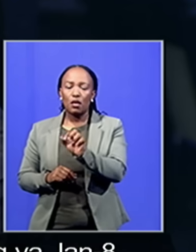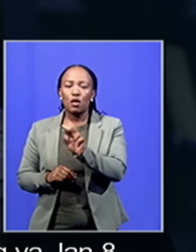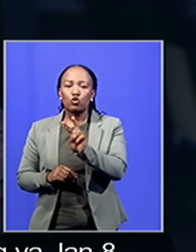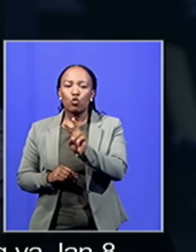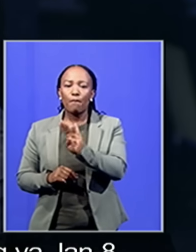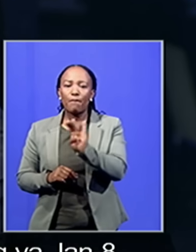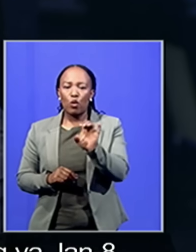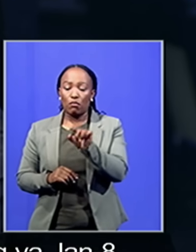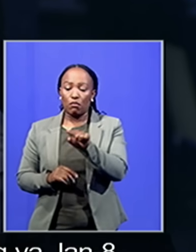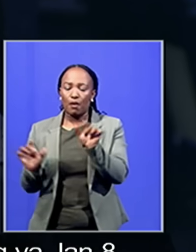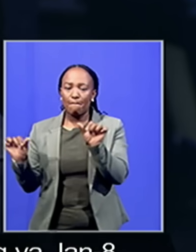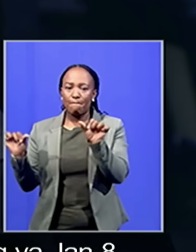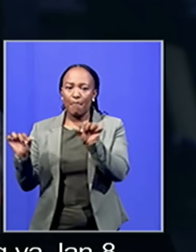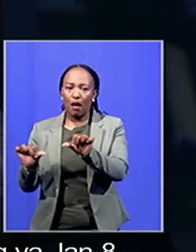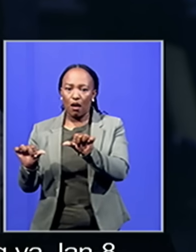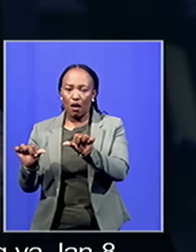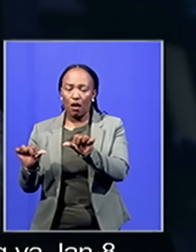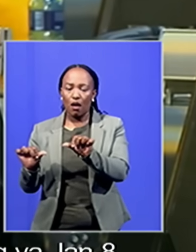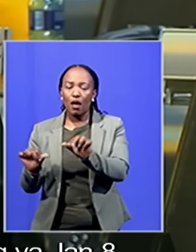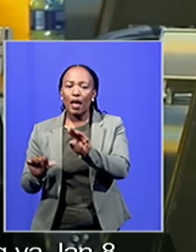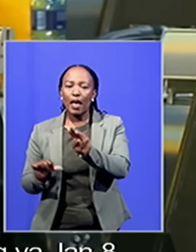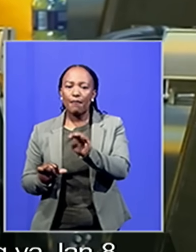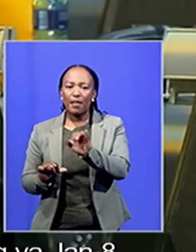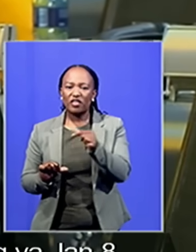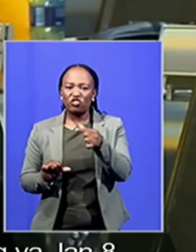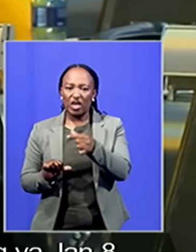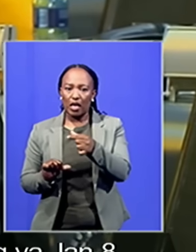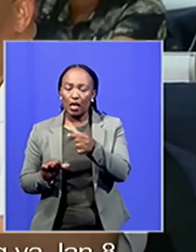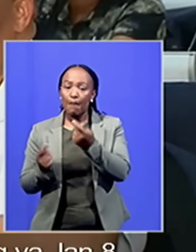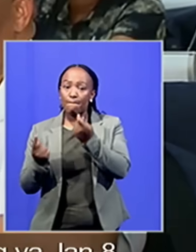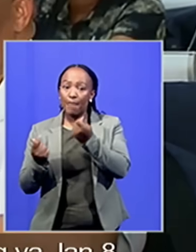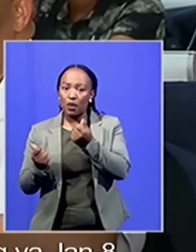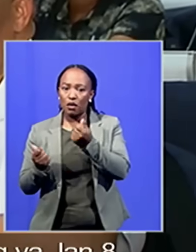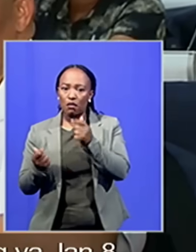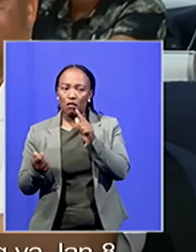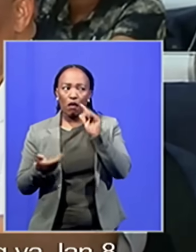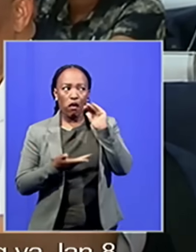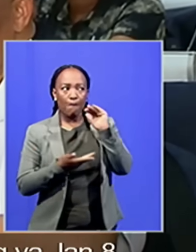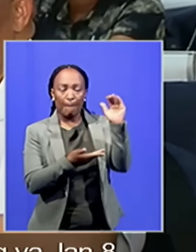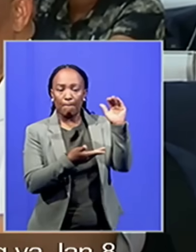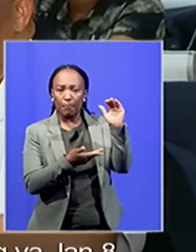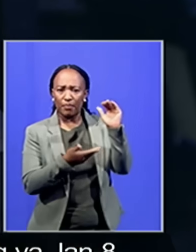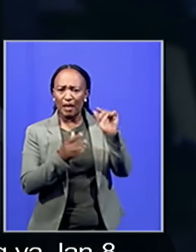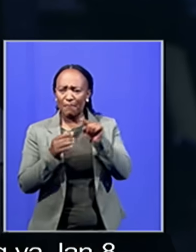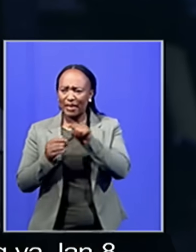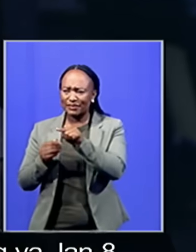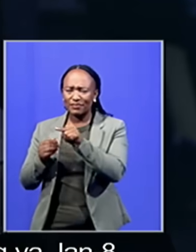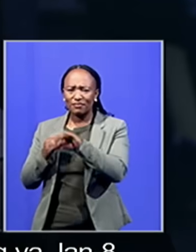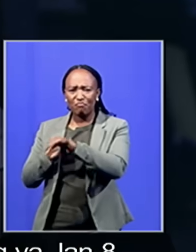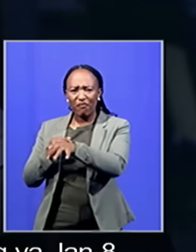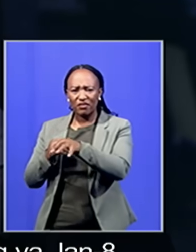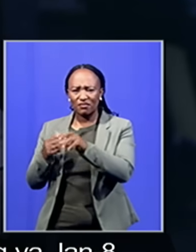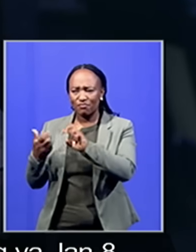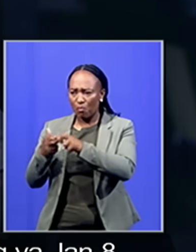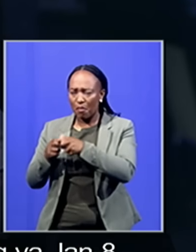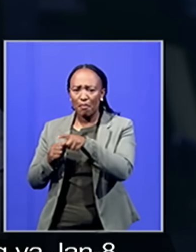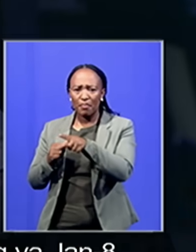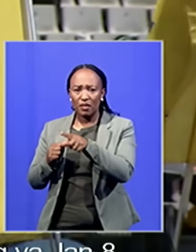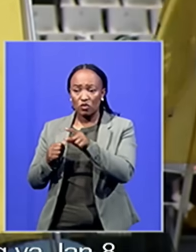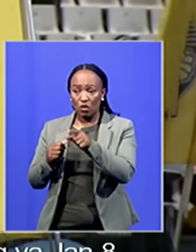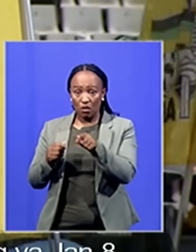rand of MIG back to Treasury. And yet, we've got challenges on the ground. That's what Lekgotla is going